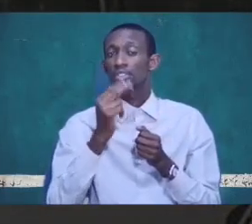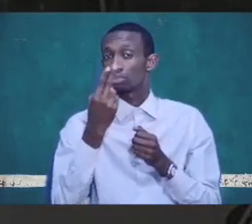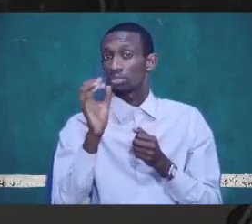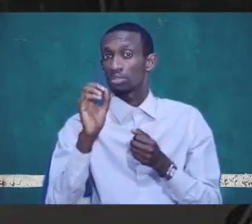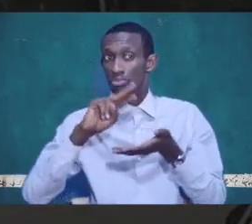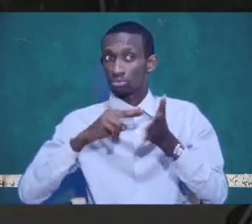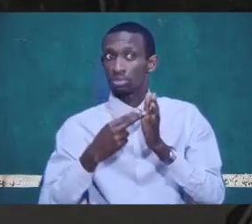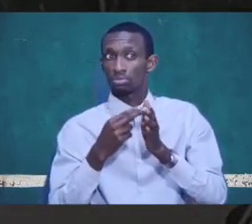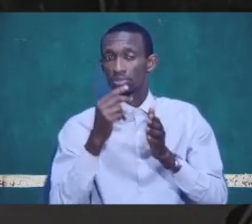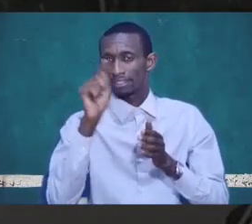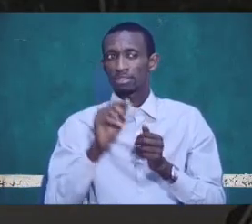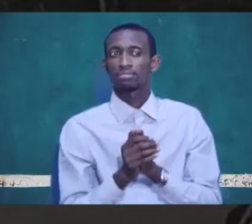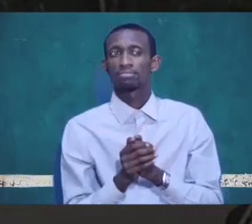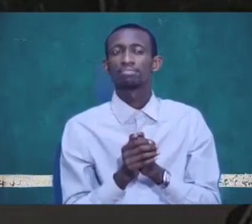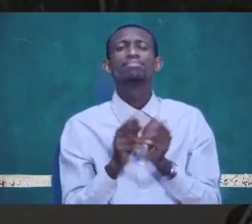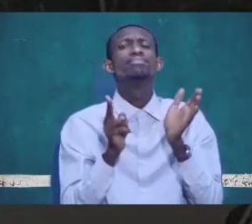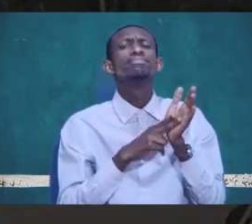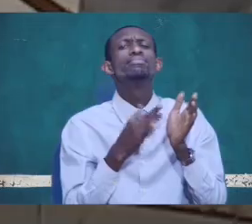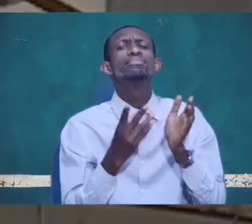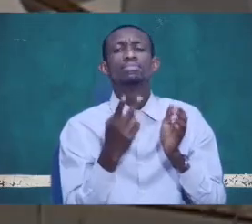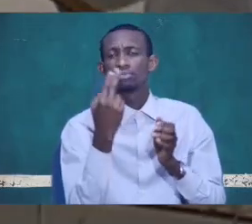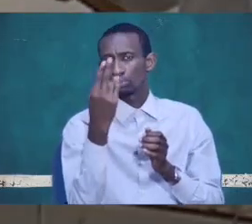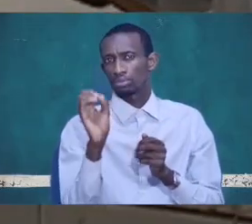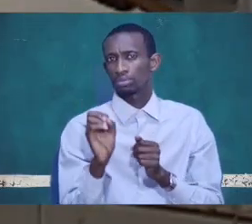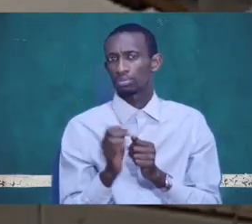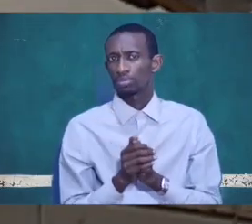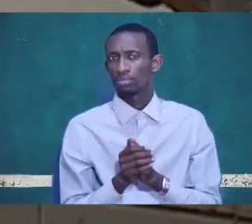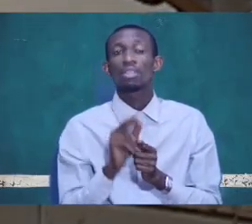of neutrons is also 20.